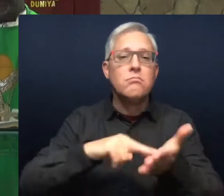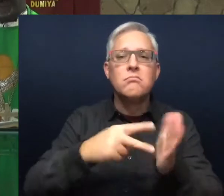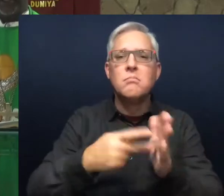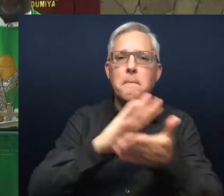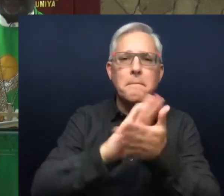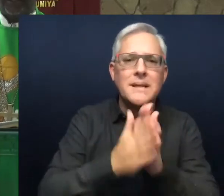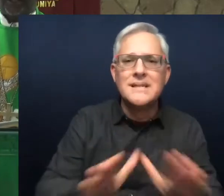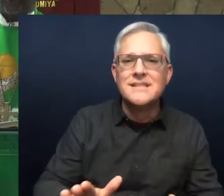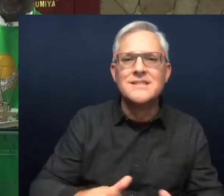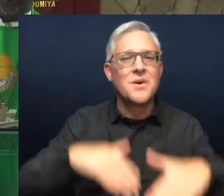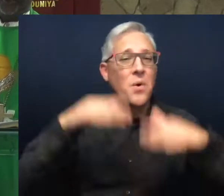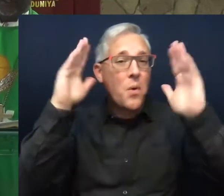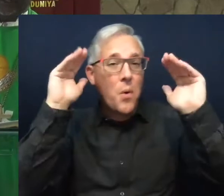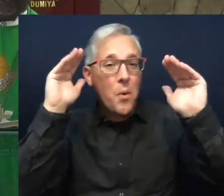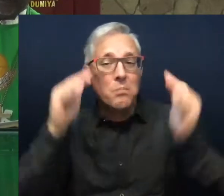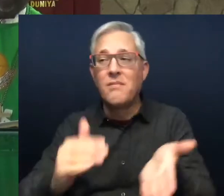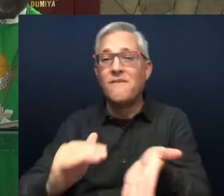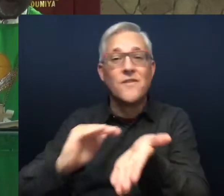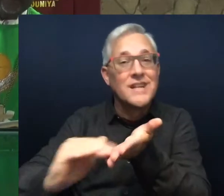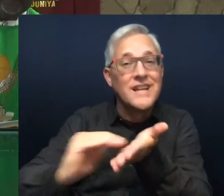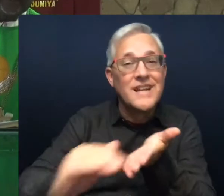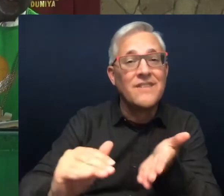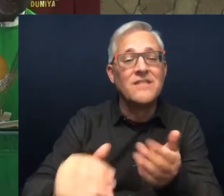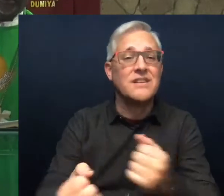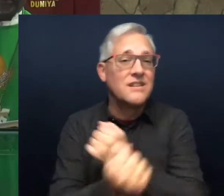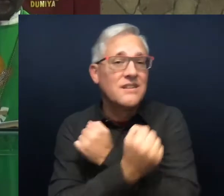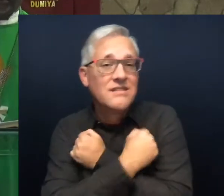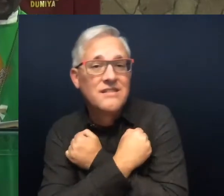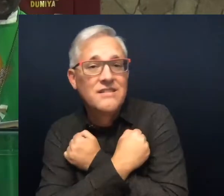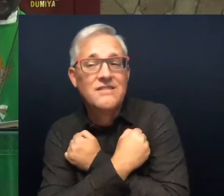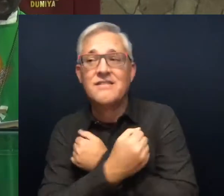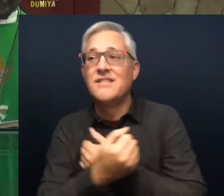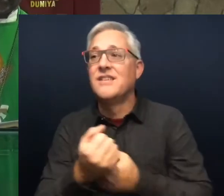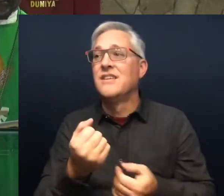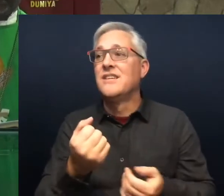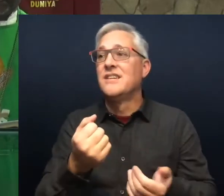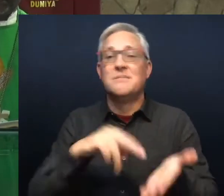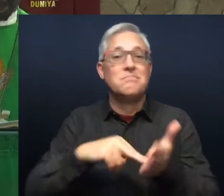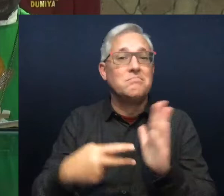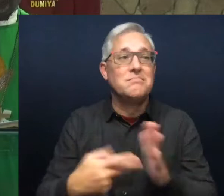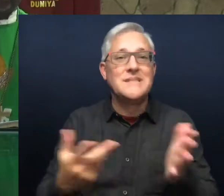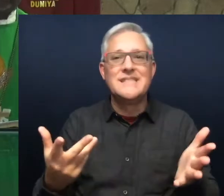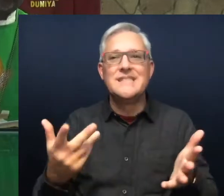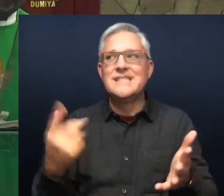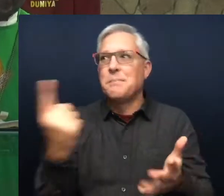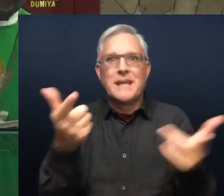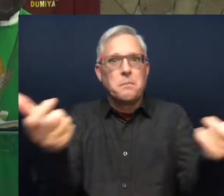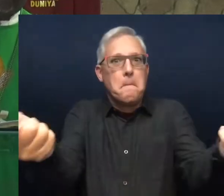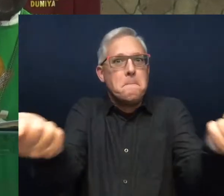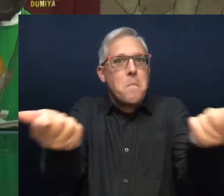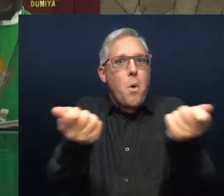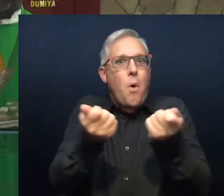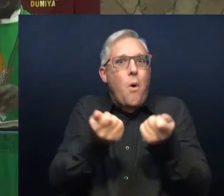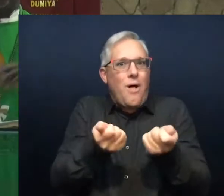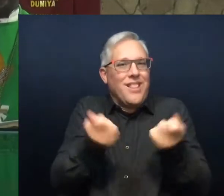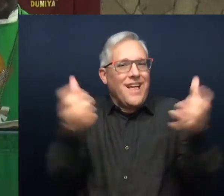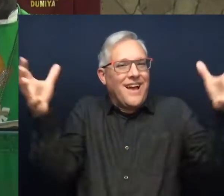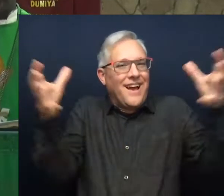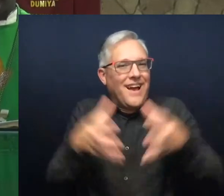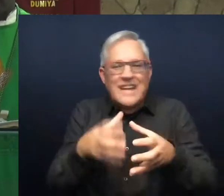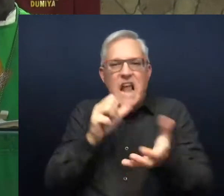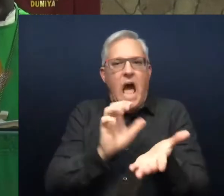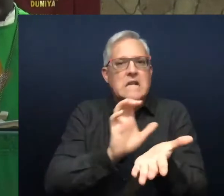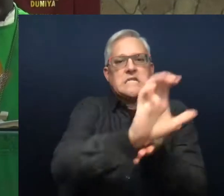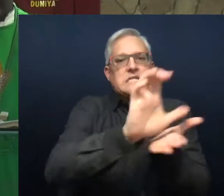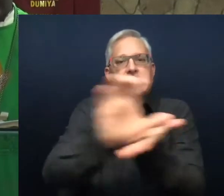is forgiveness, truth is embracing, truth is something that pulls us towards one another rather than